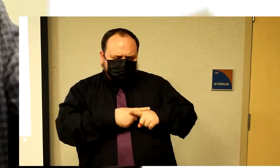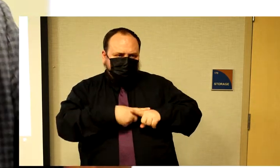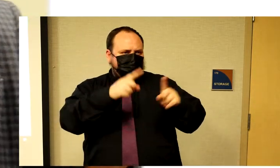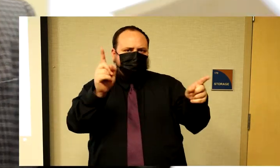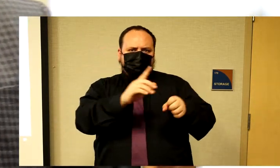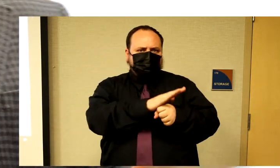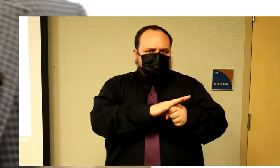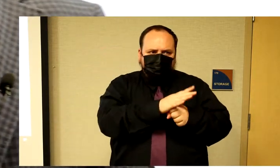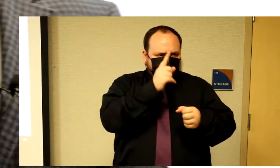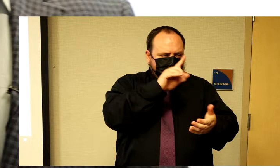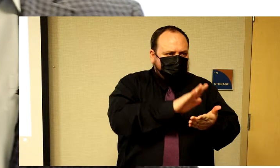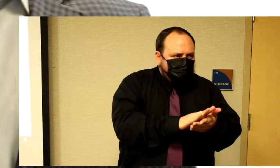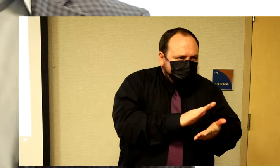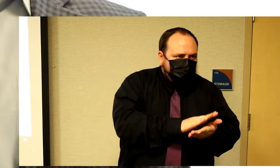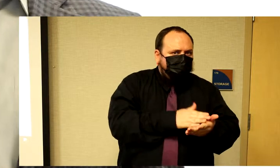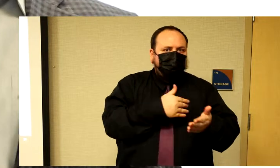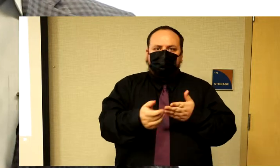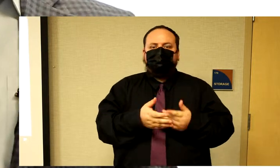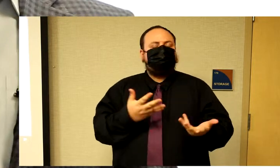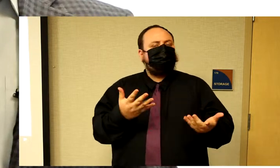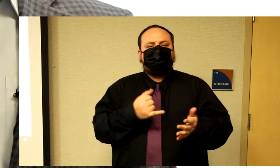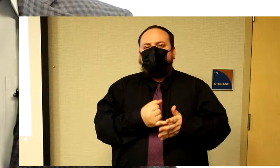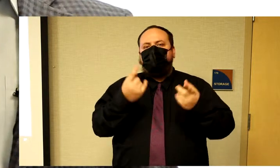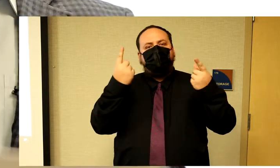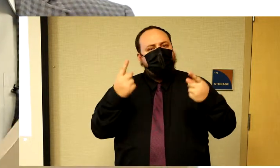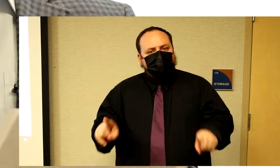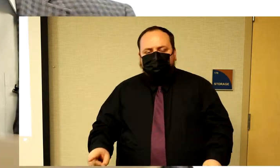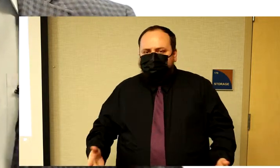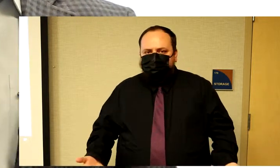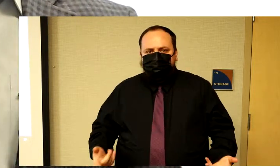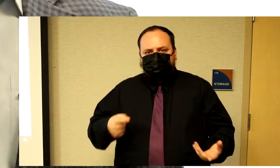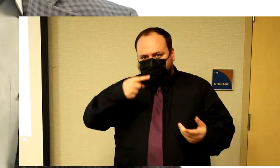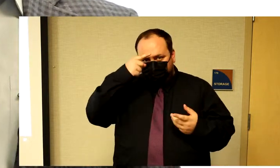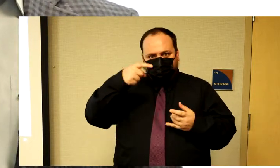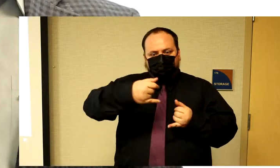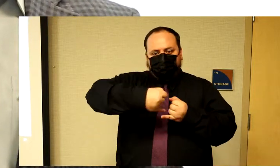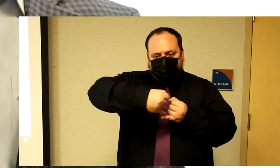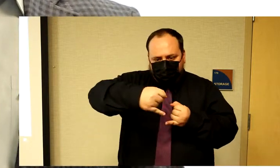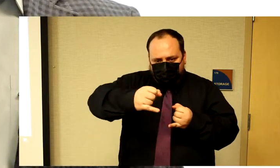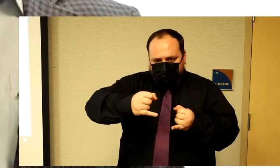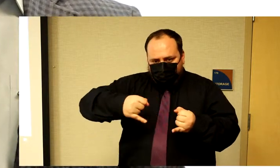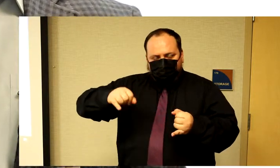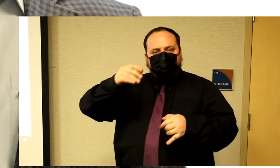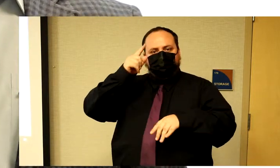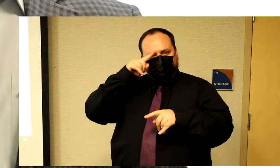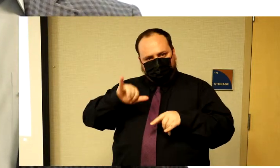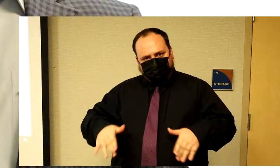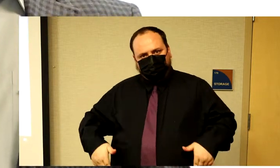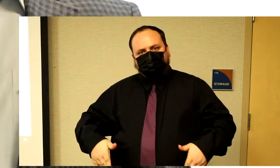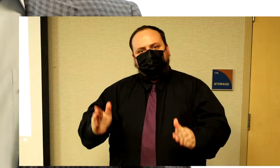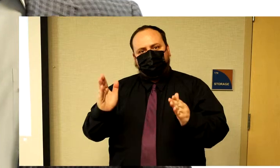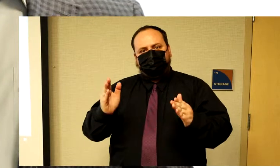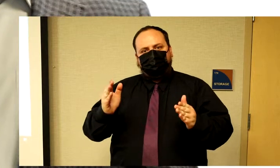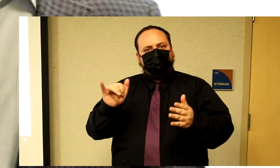assembly or school district or whatever. It happens because we're drawing lines on streets. That's generally what we use.